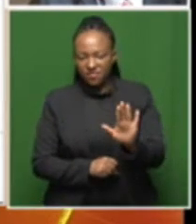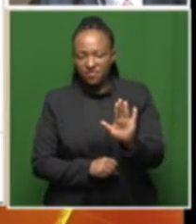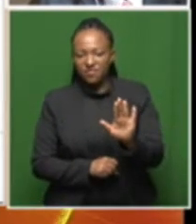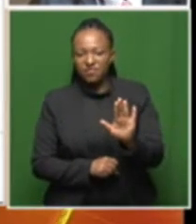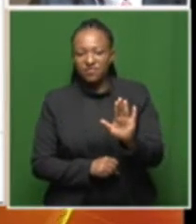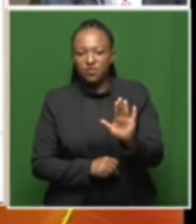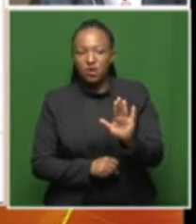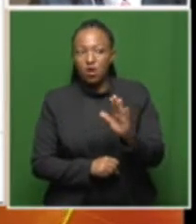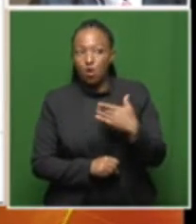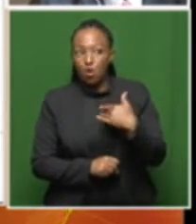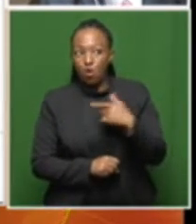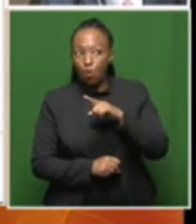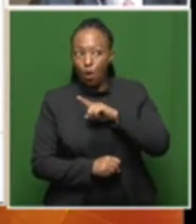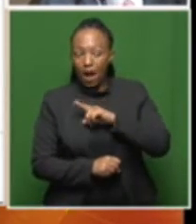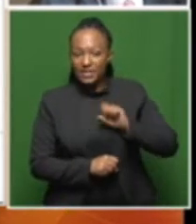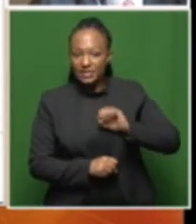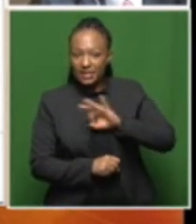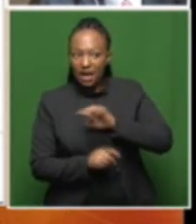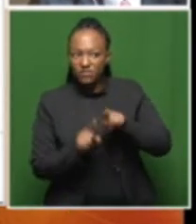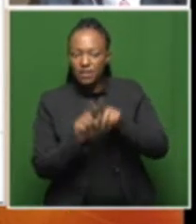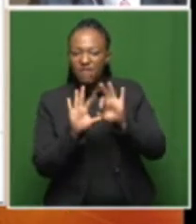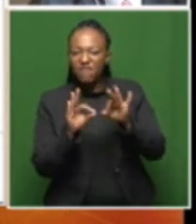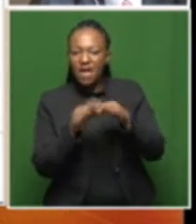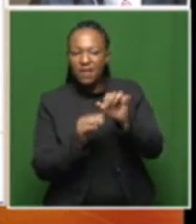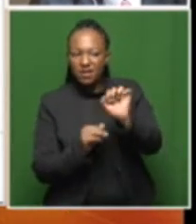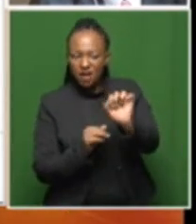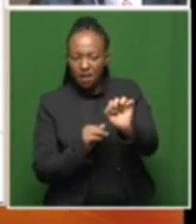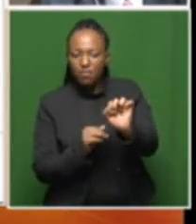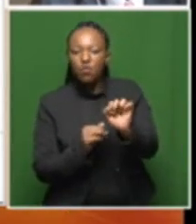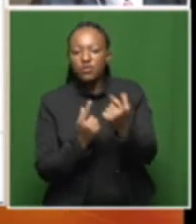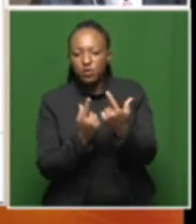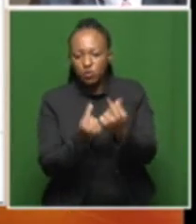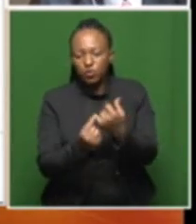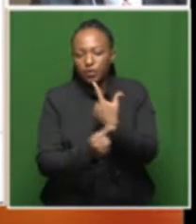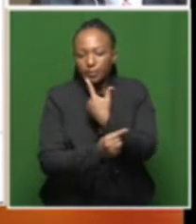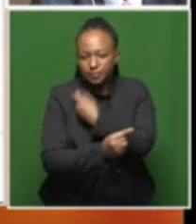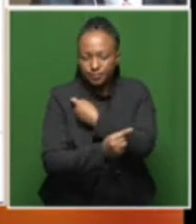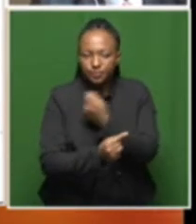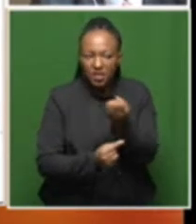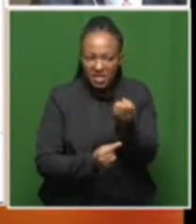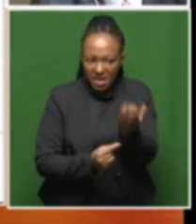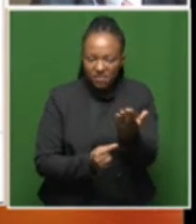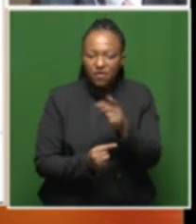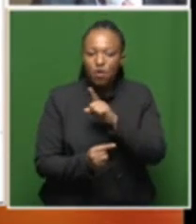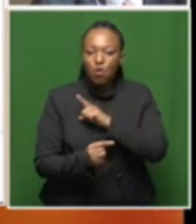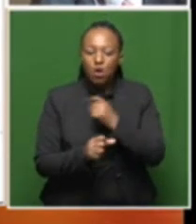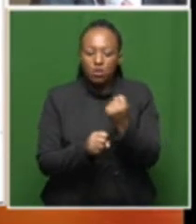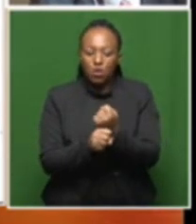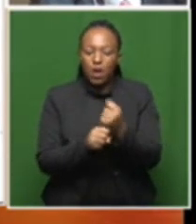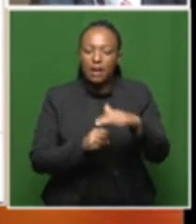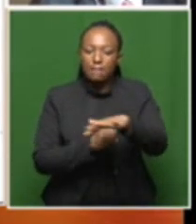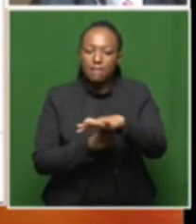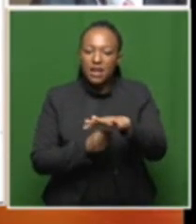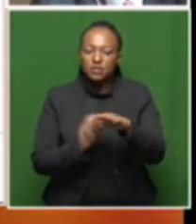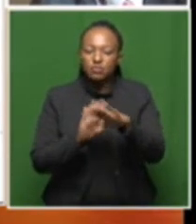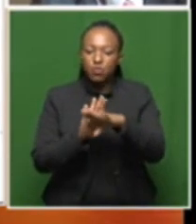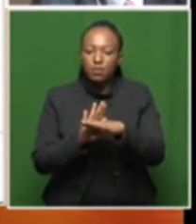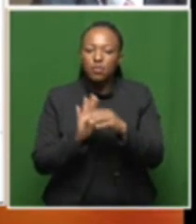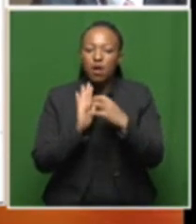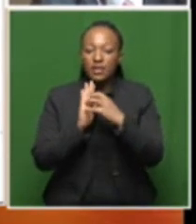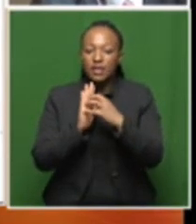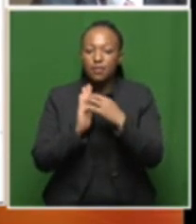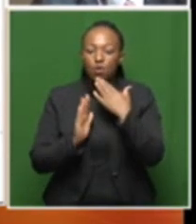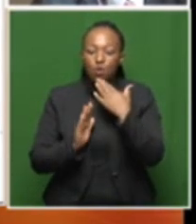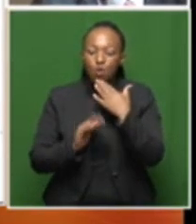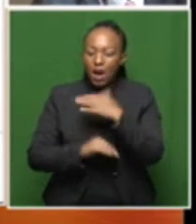cases, employees' families. And what we are doing is leveraging those workplace programs. For instance, mines have clinics